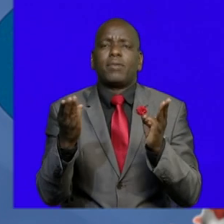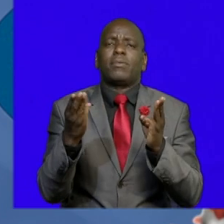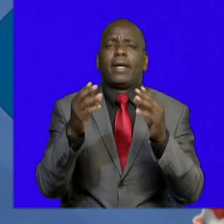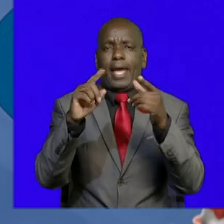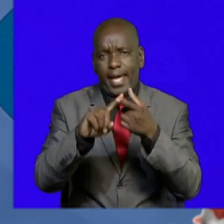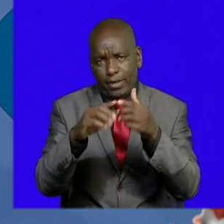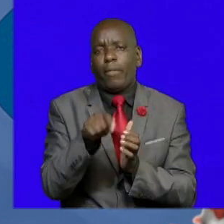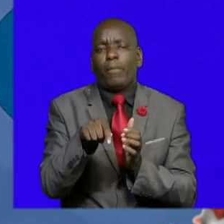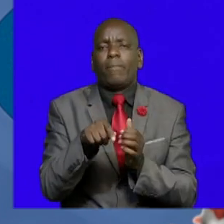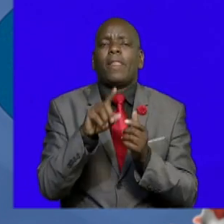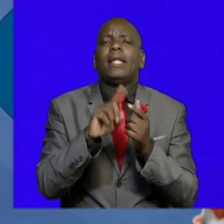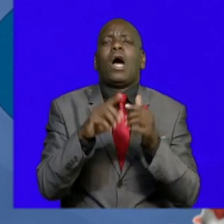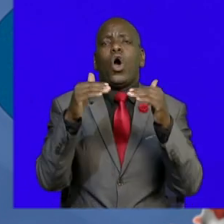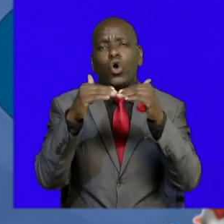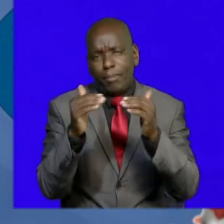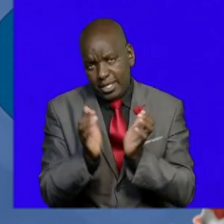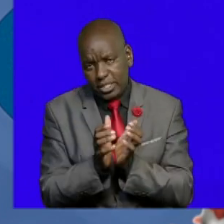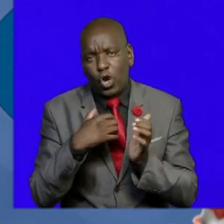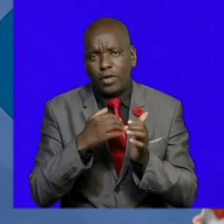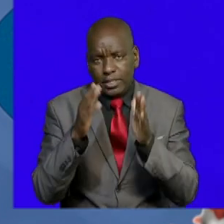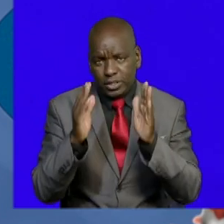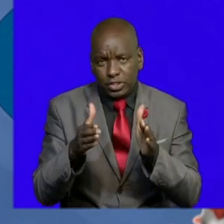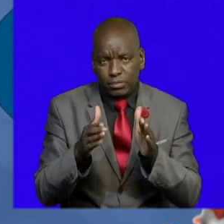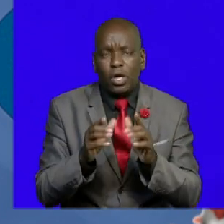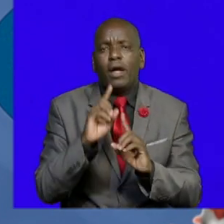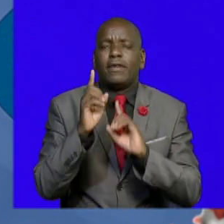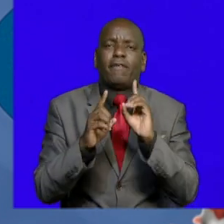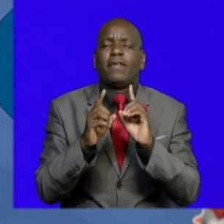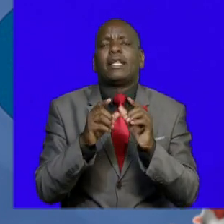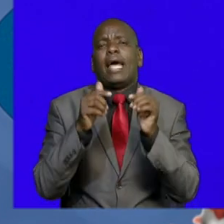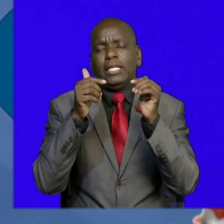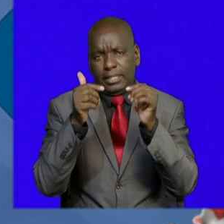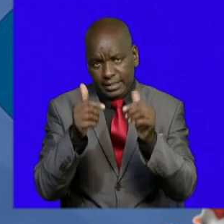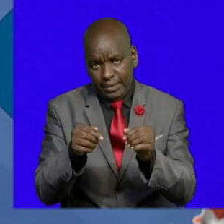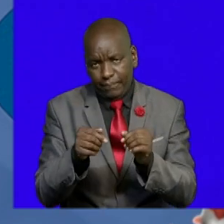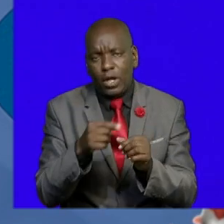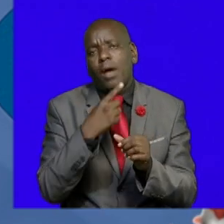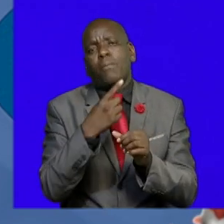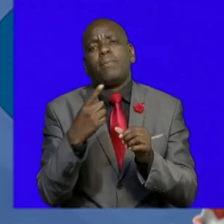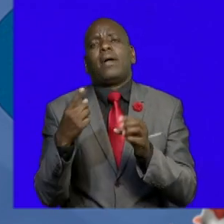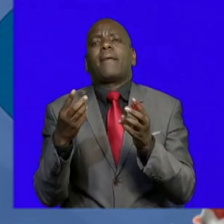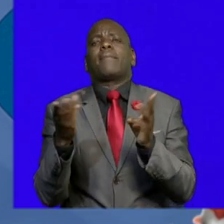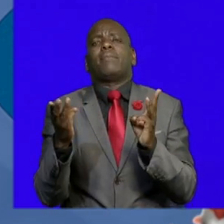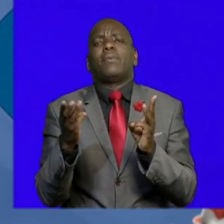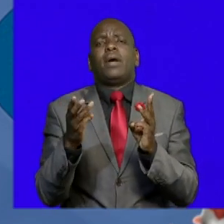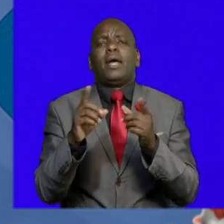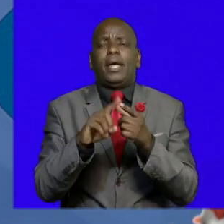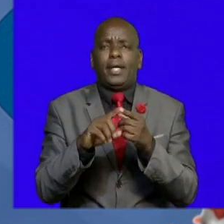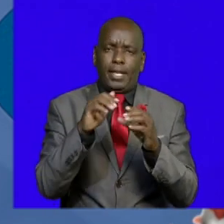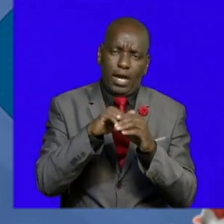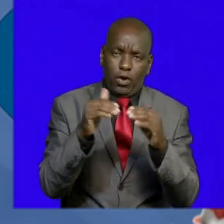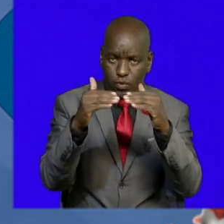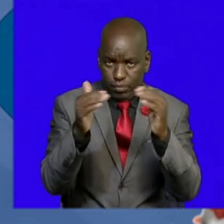as communities. Community ownership of the response is also demonstrated by us individuals in our